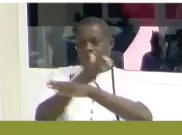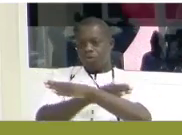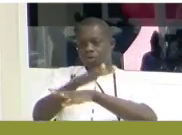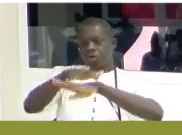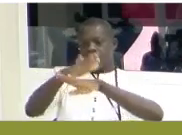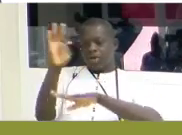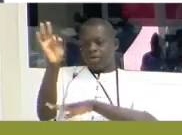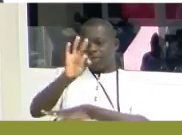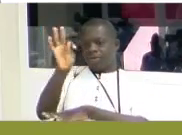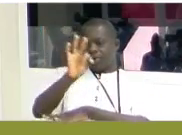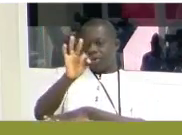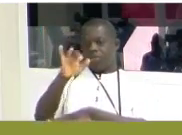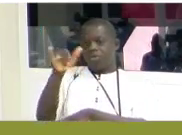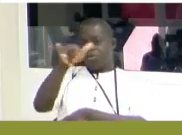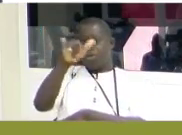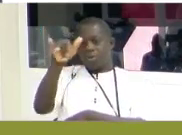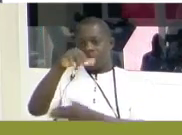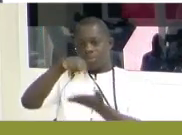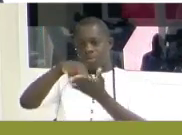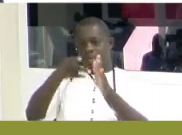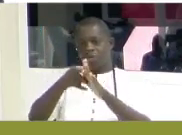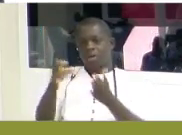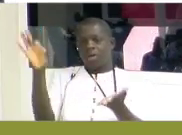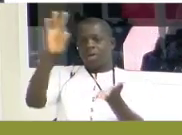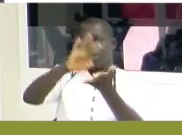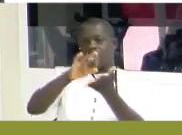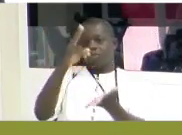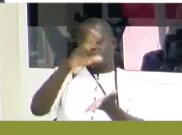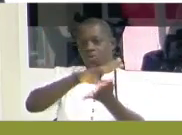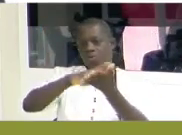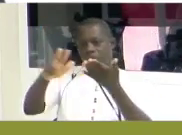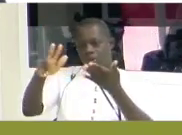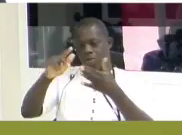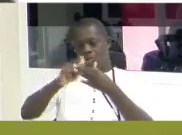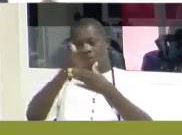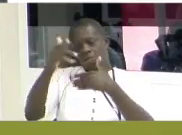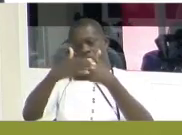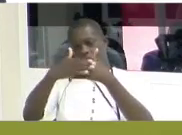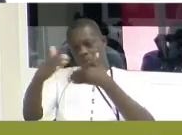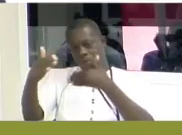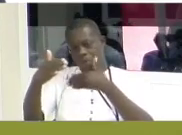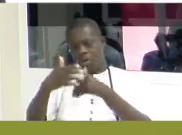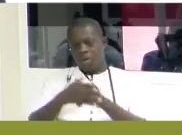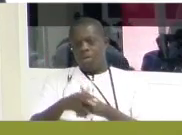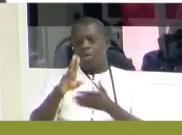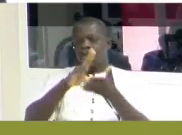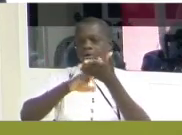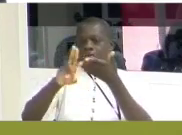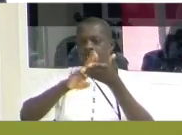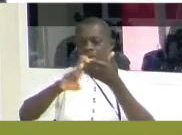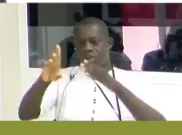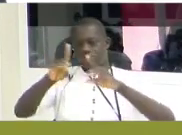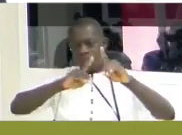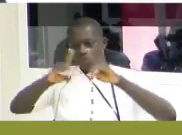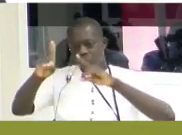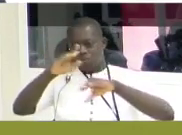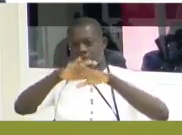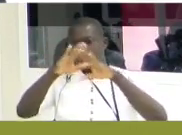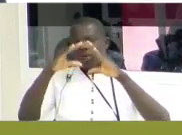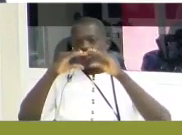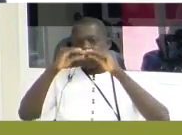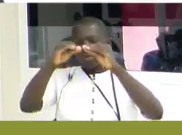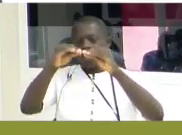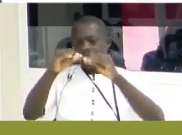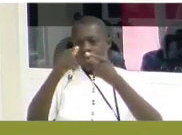means basically she just traveled for a week or so. After our usual discussion on the media and stuff like